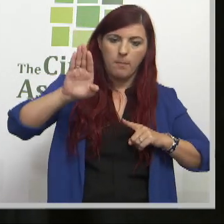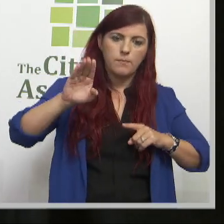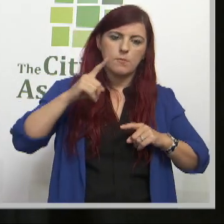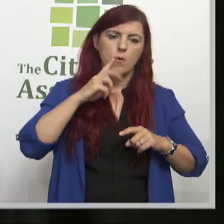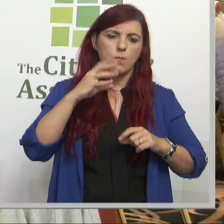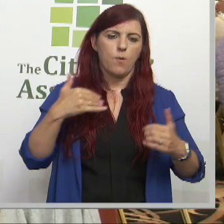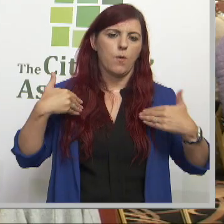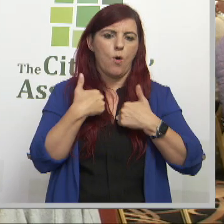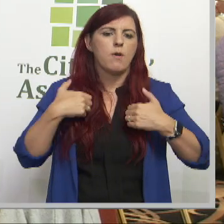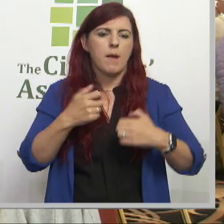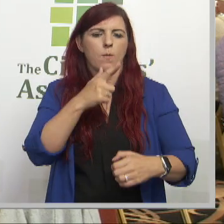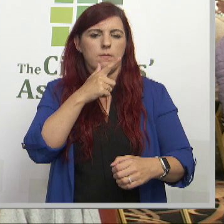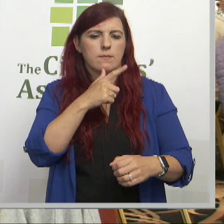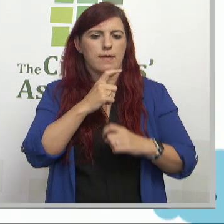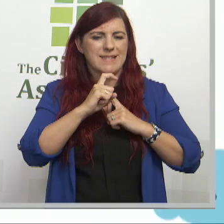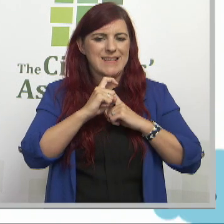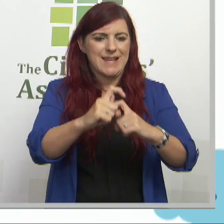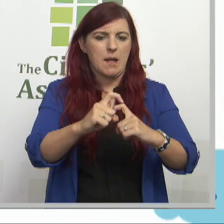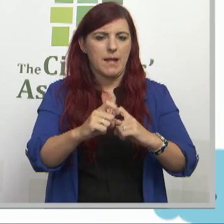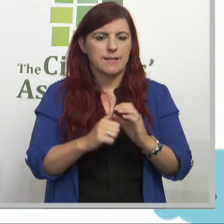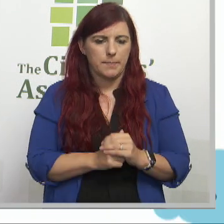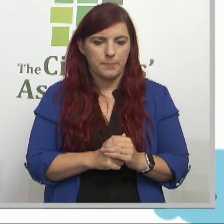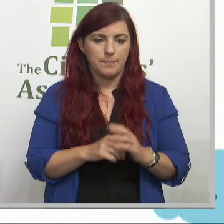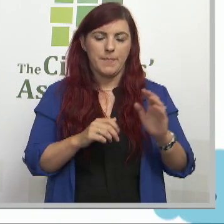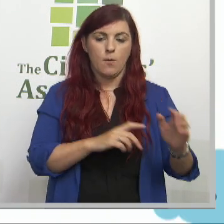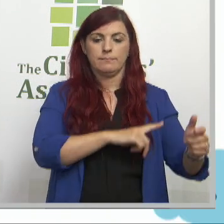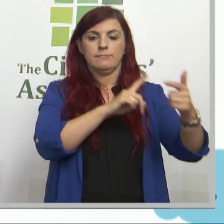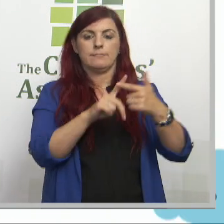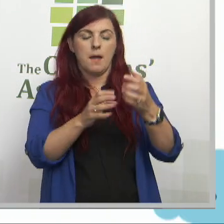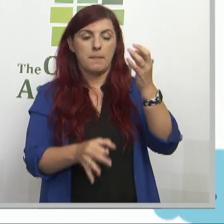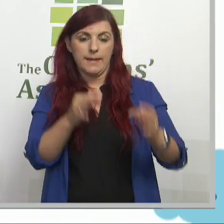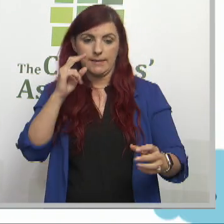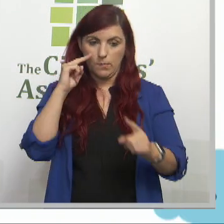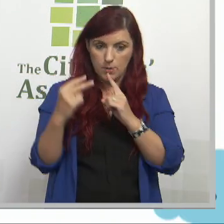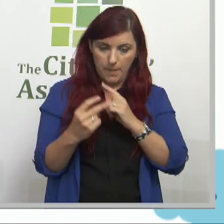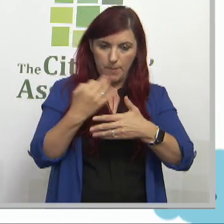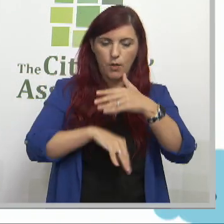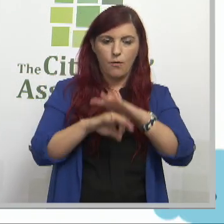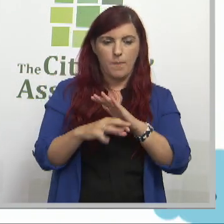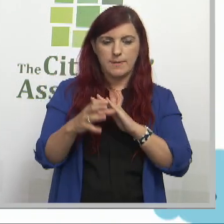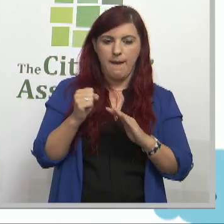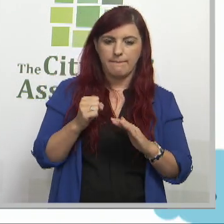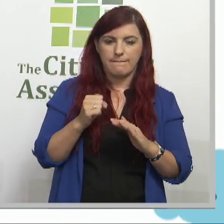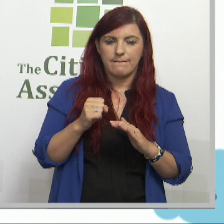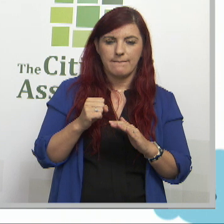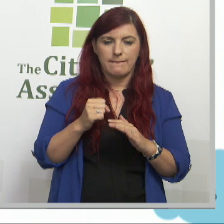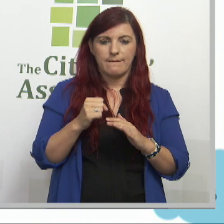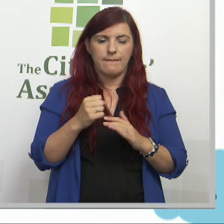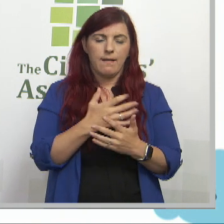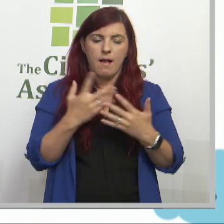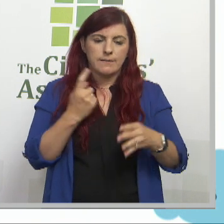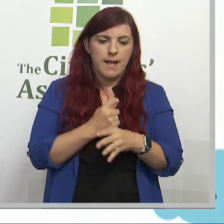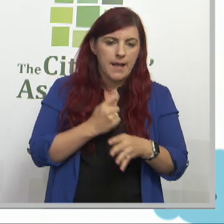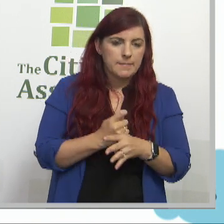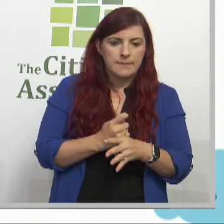about sustainability. Now, to the politics of it. Governments have a tendency to spend a lot of time in deficits, running deficits, okay,